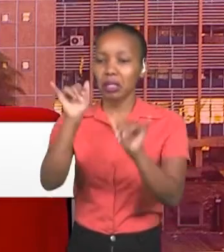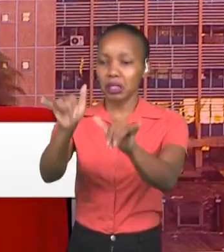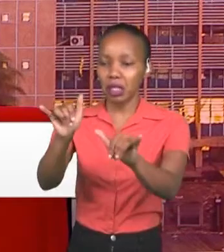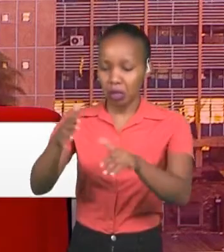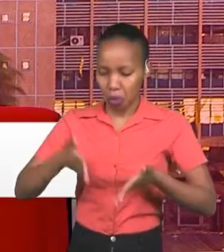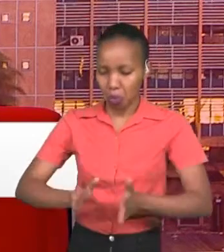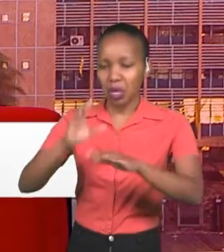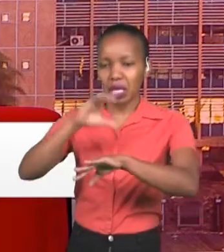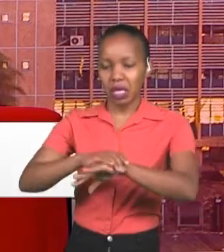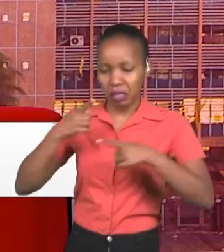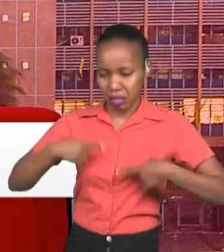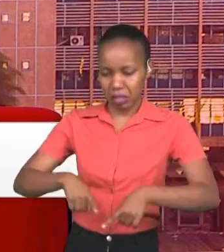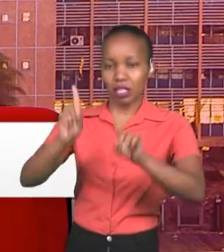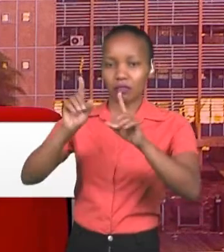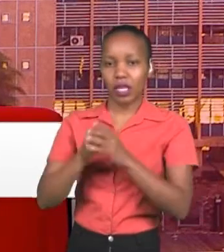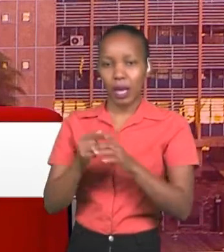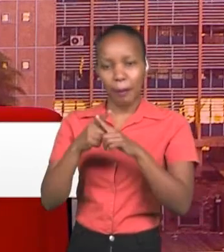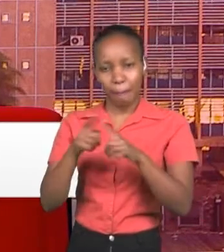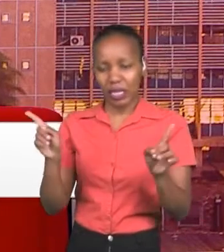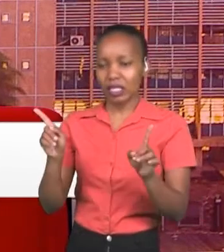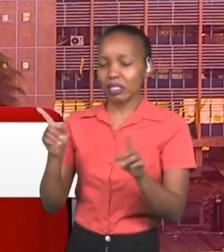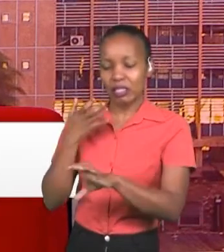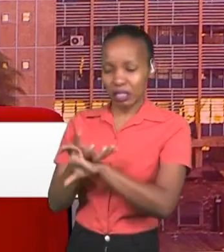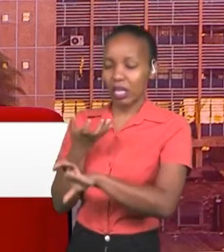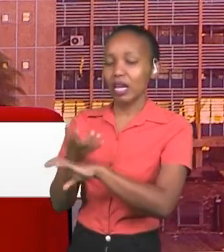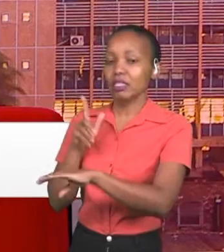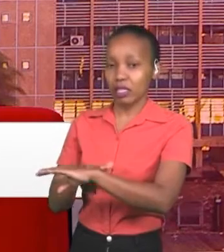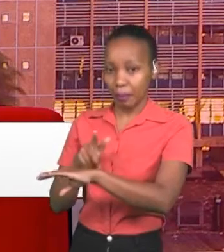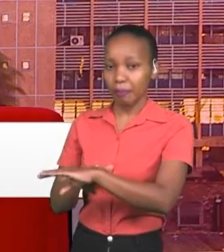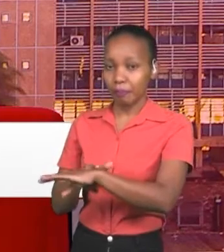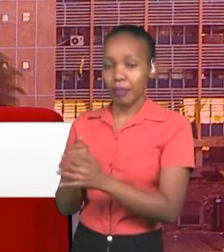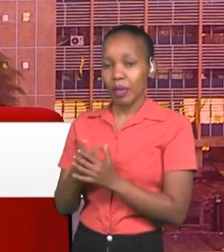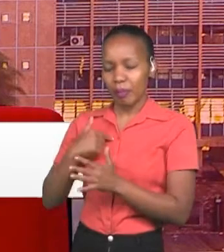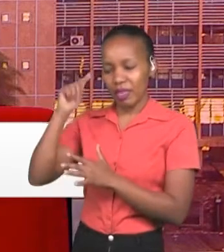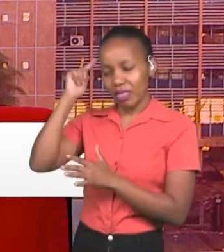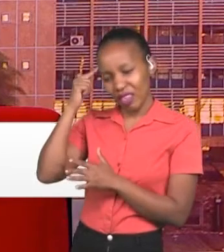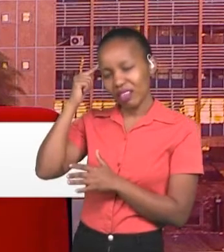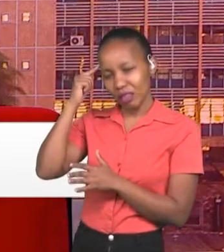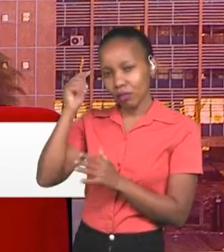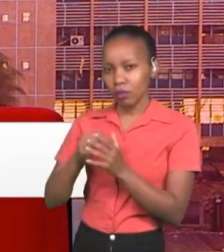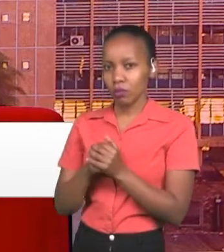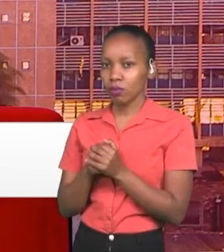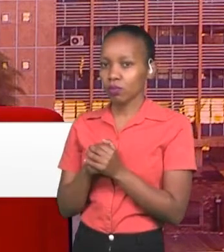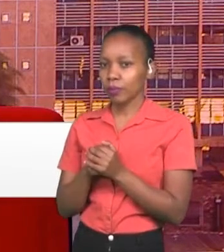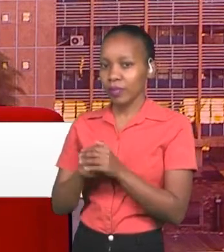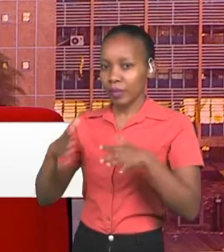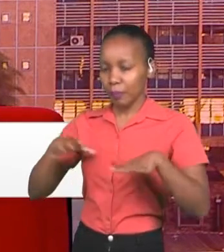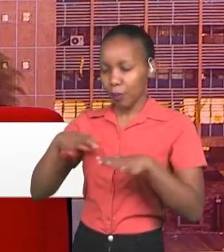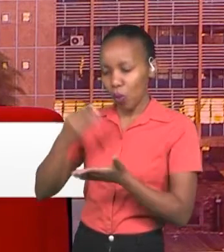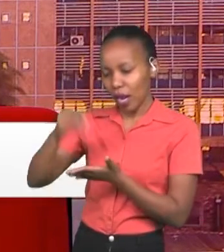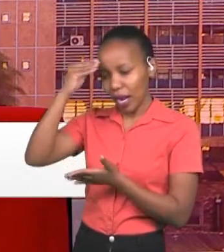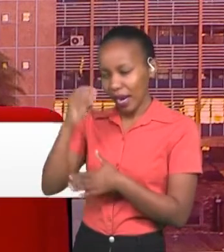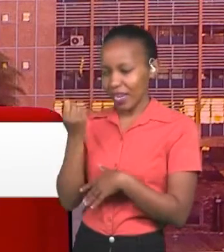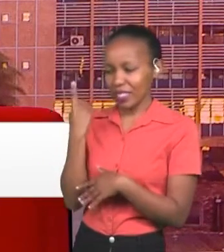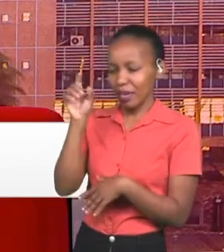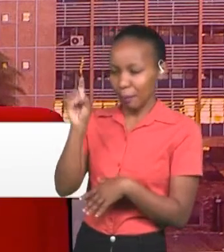your way. Yeah. Yeah. So it's a difficult time, but I think people should learn to